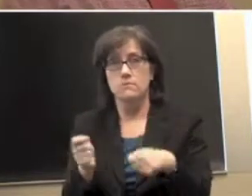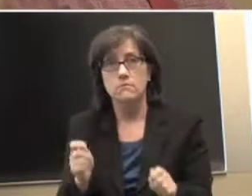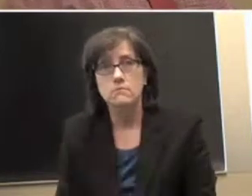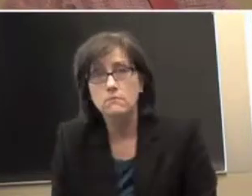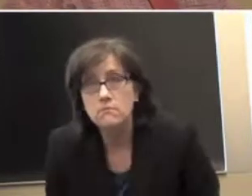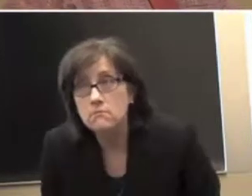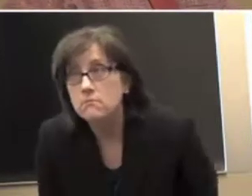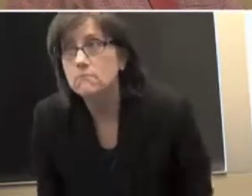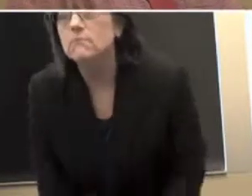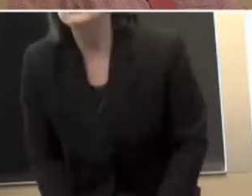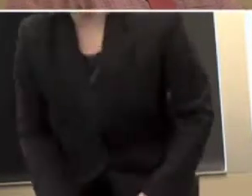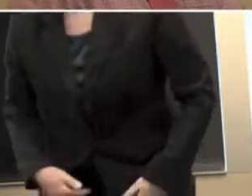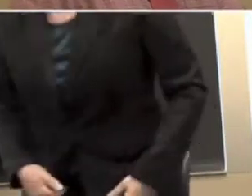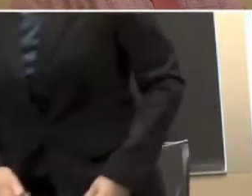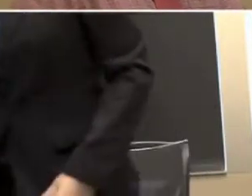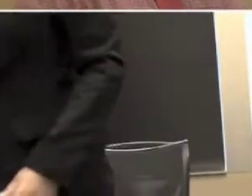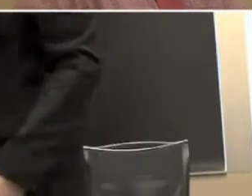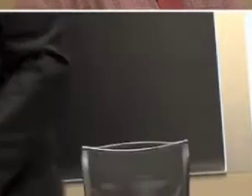comments, concerns?